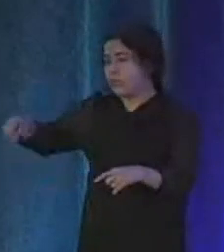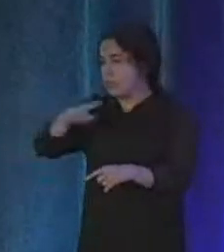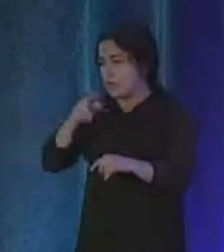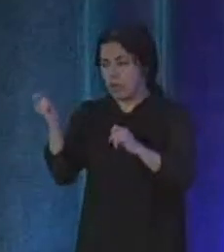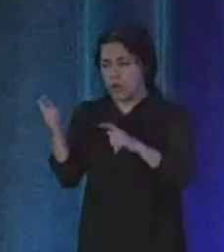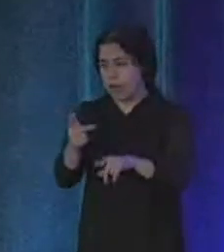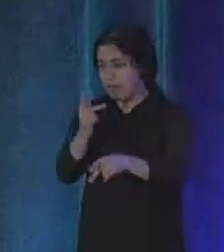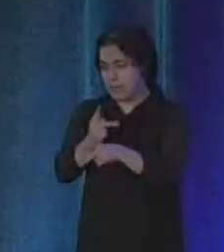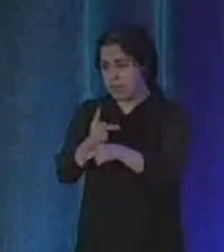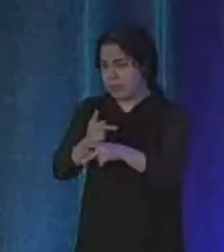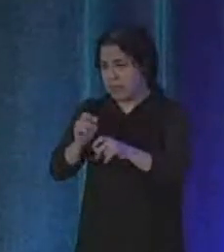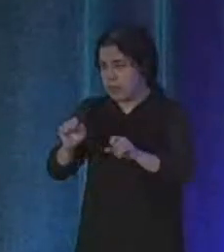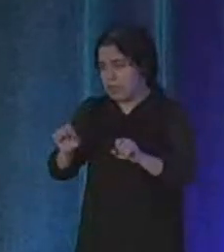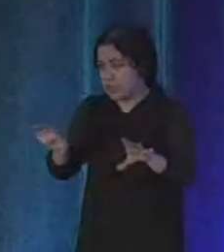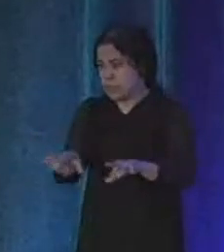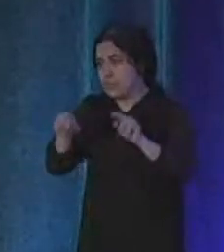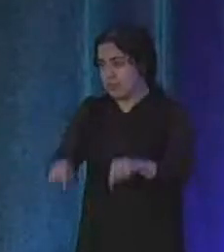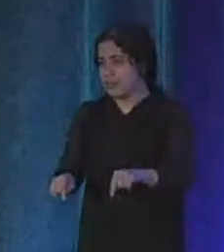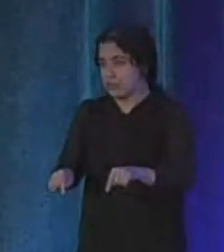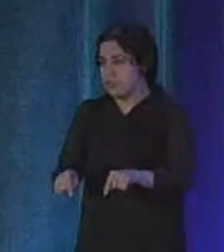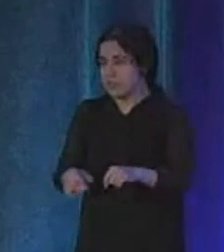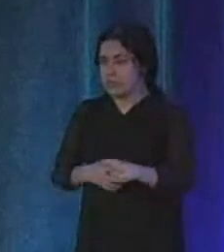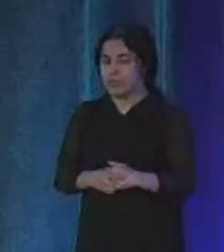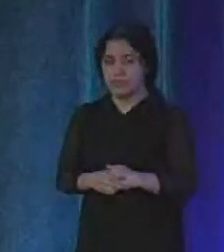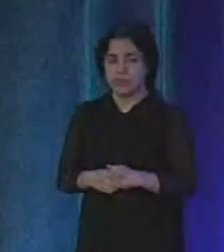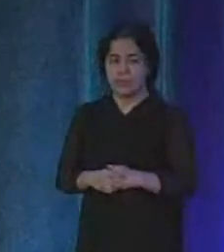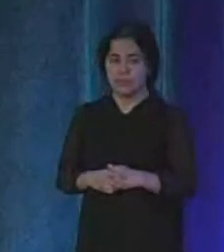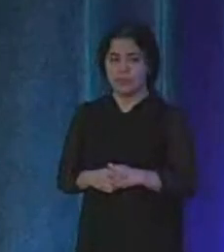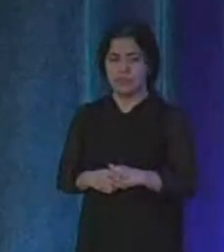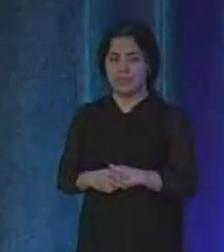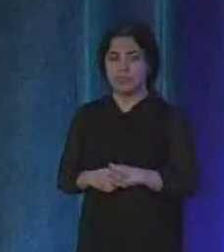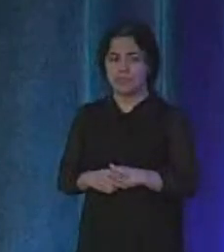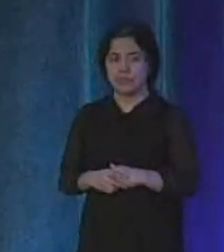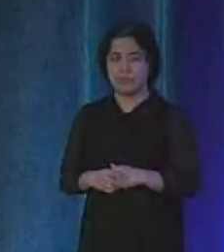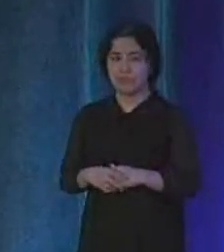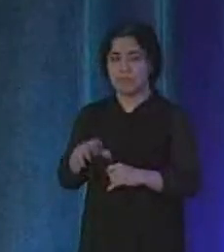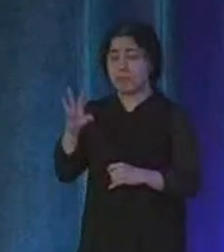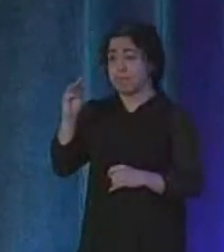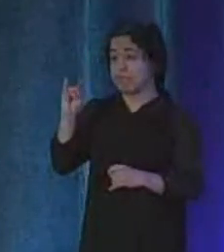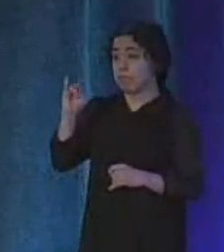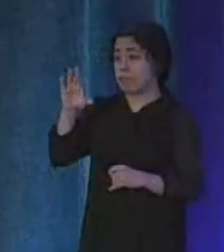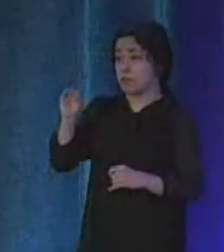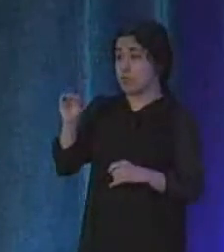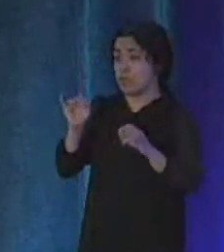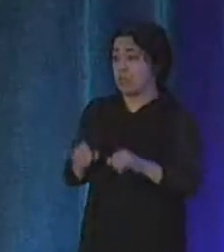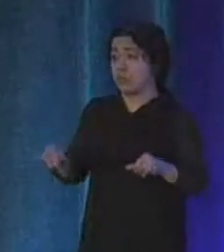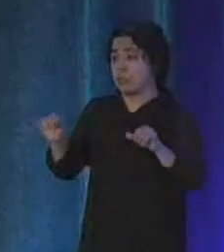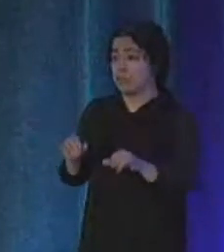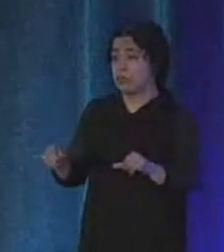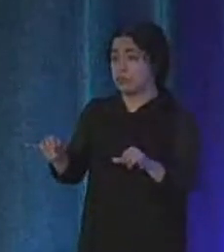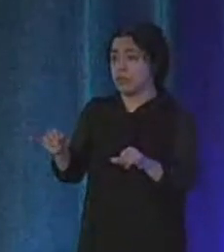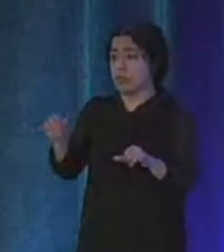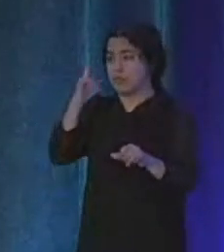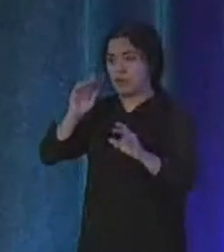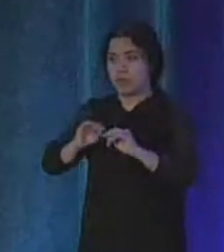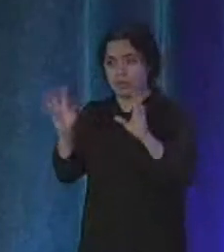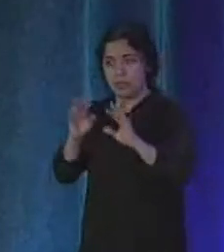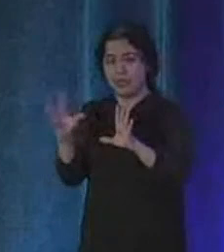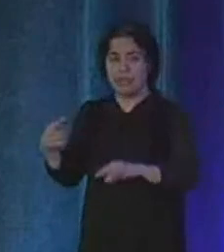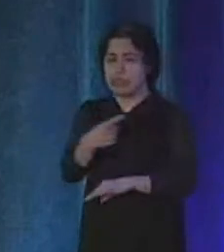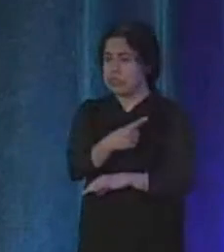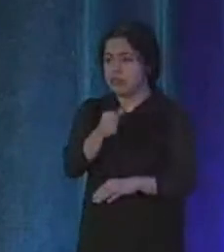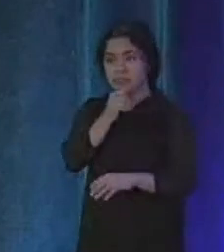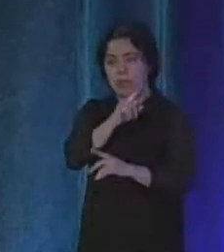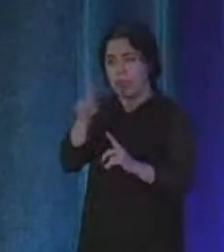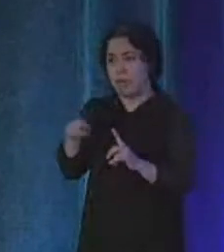this. So yeah. As far as what micro routines aren't, just real quick for some clarity, this isn't